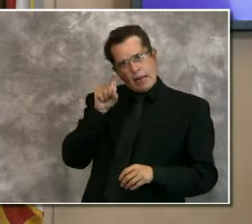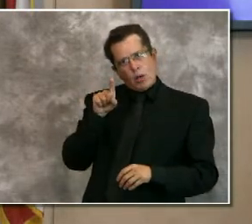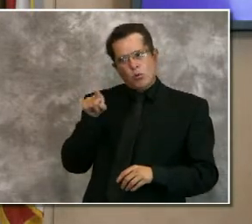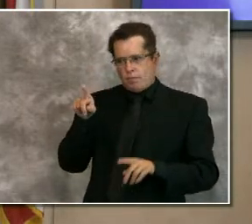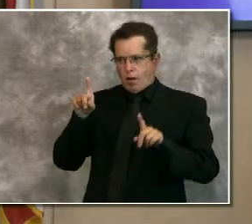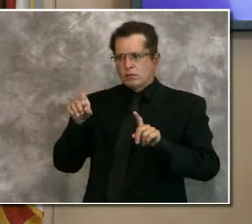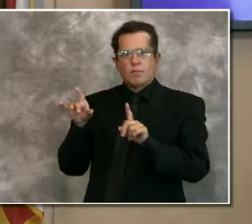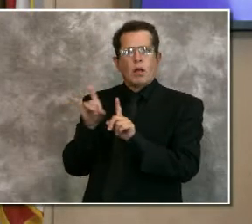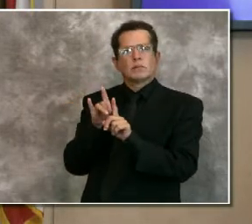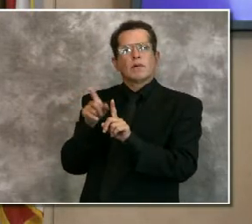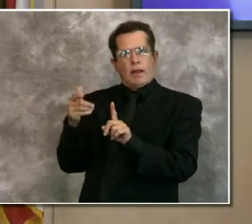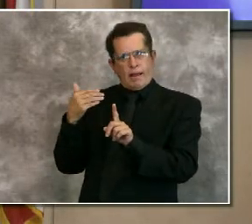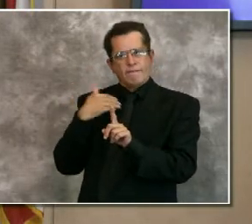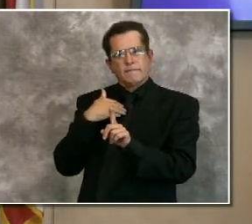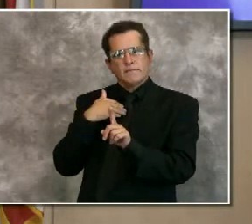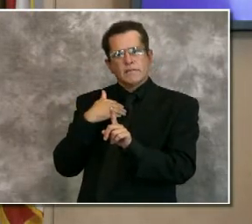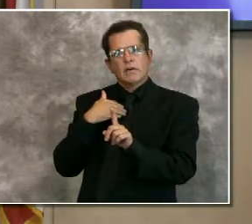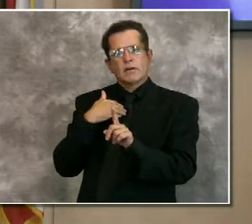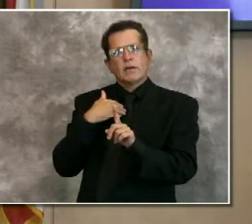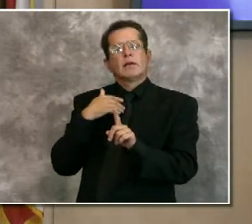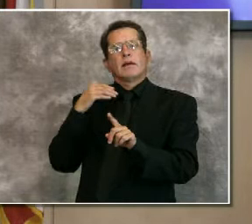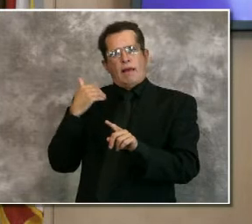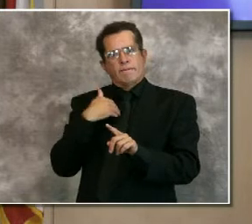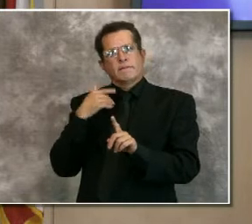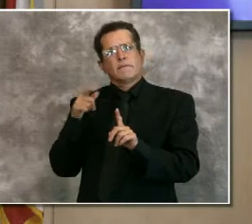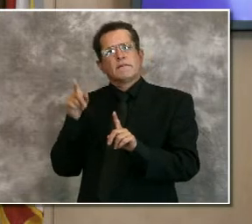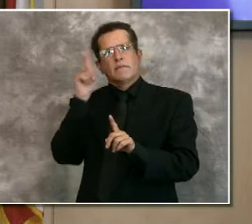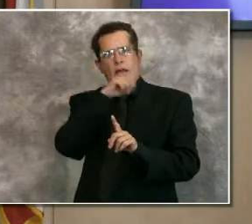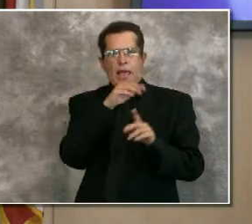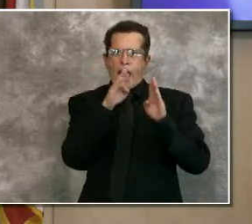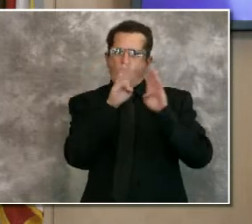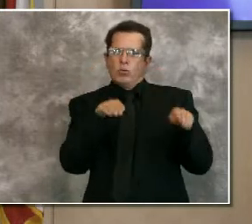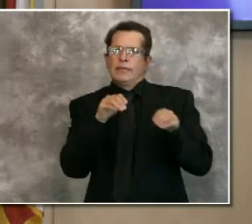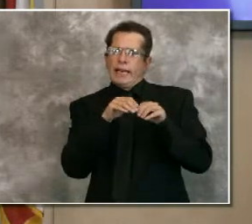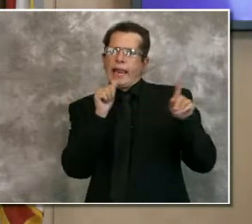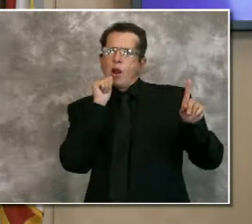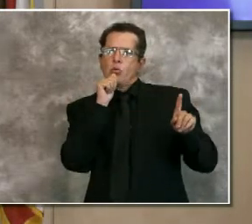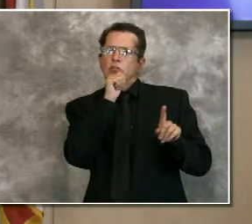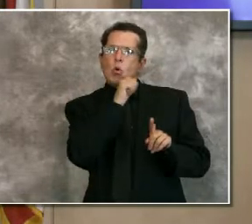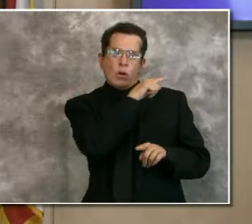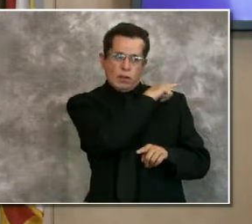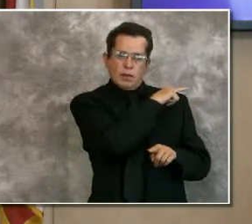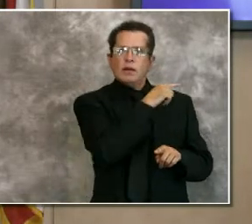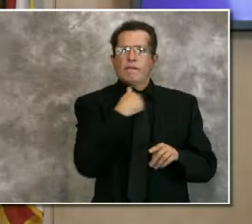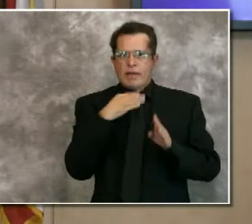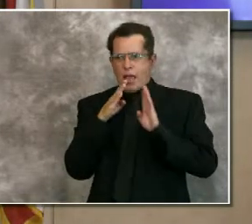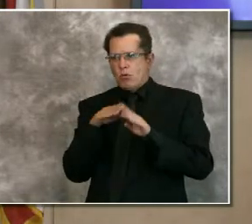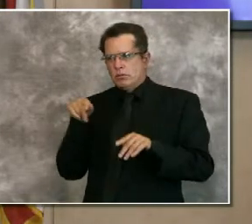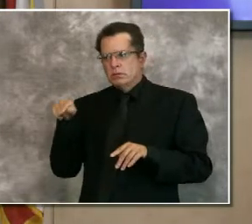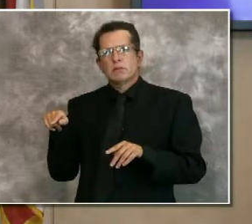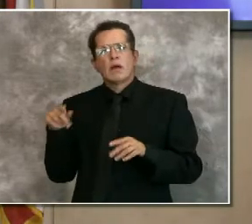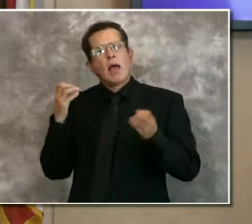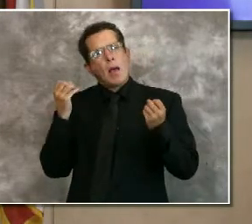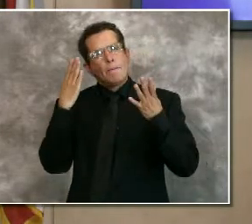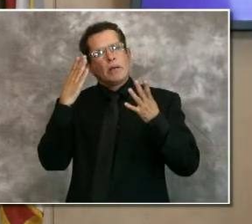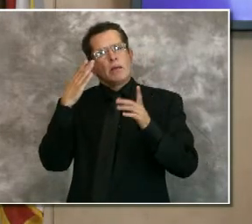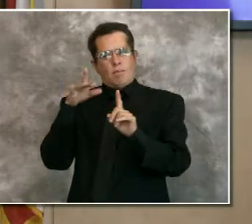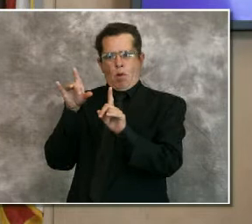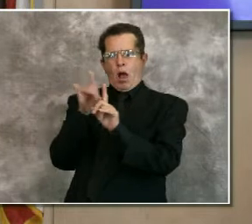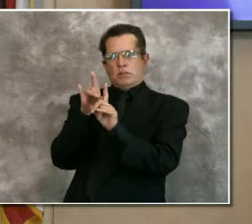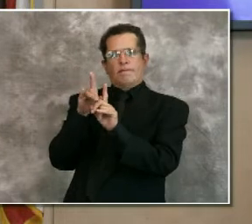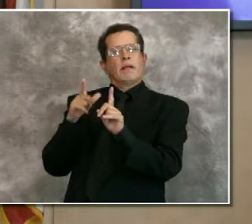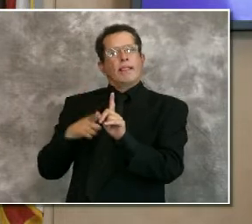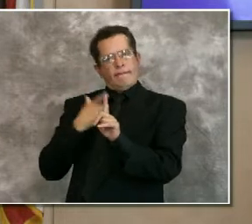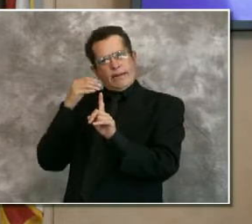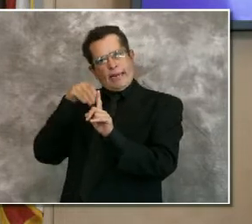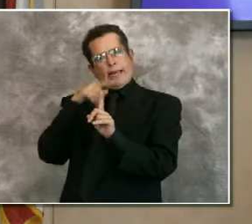a primary residence listed in Arizona. Can you tell me what percentage or how many of our positive cases live